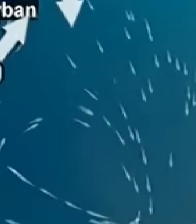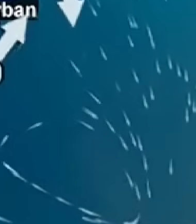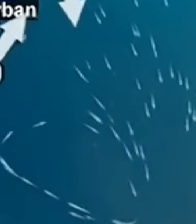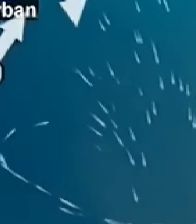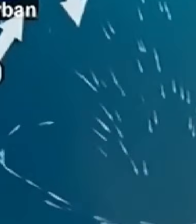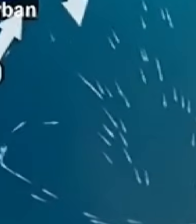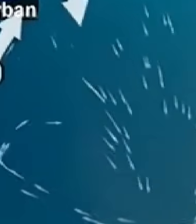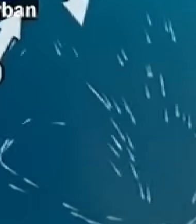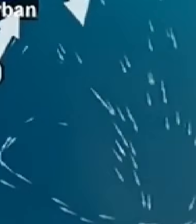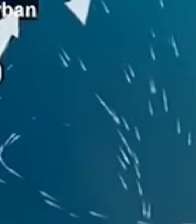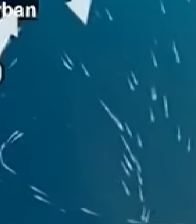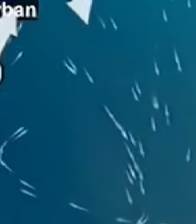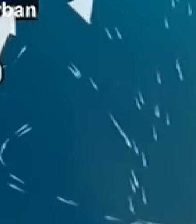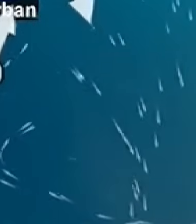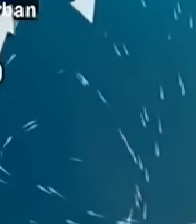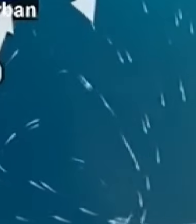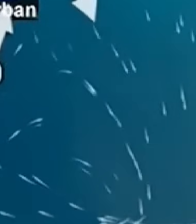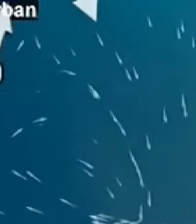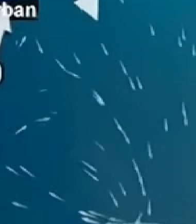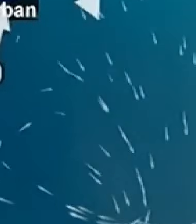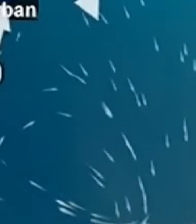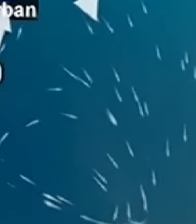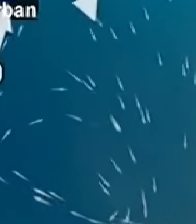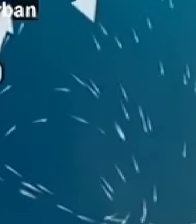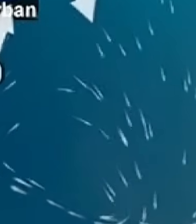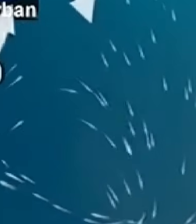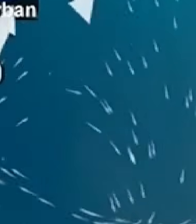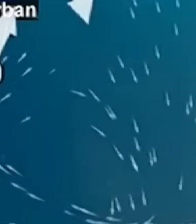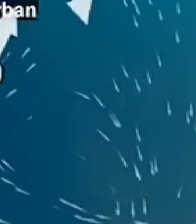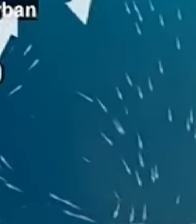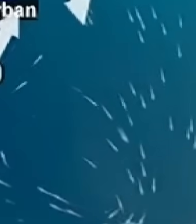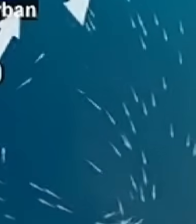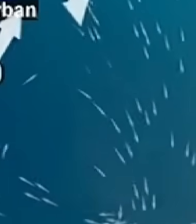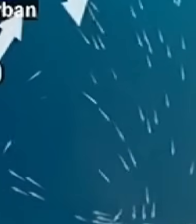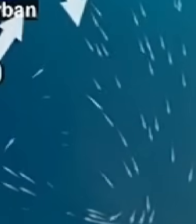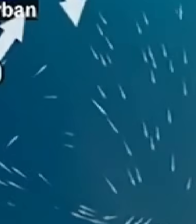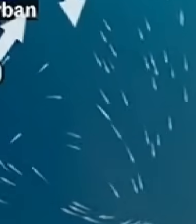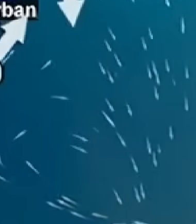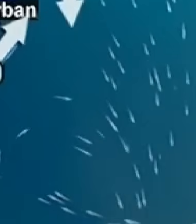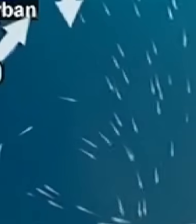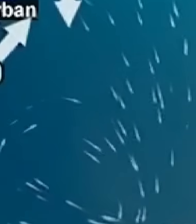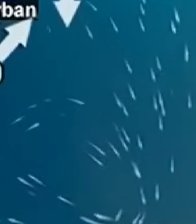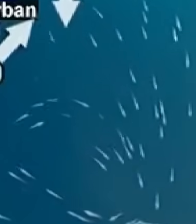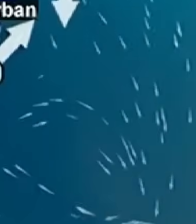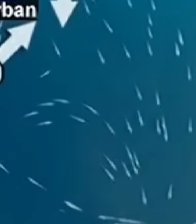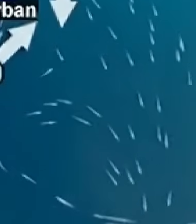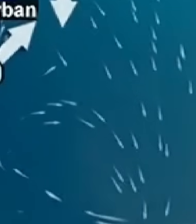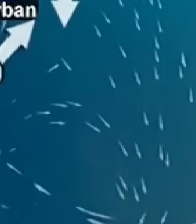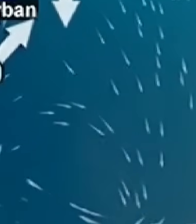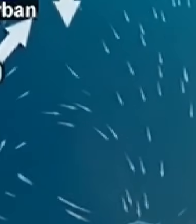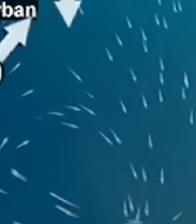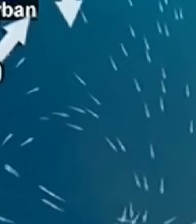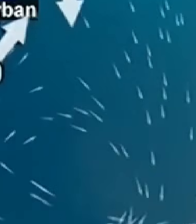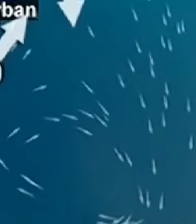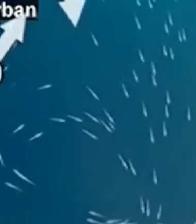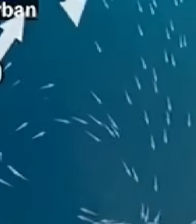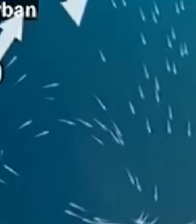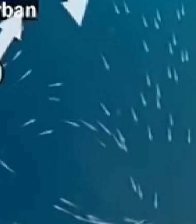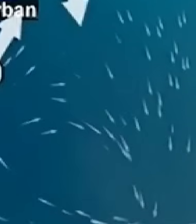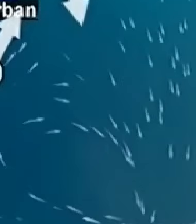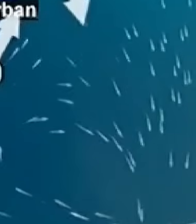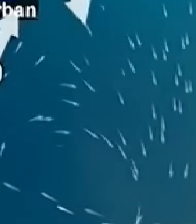yana empa di nyela jaro tla fela hona ka hare theko tse di akaretsa boholo ba Gauteng ya Lesotho ho tla jwala hona ka hare ho thekong ba brebli ba